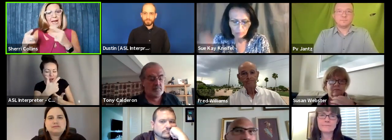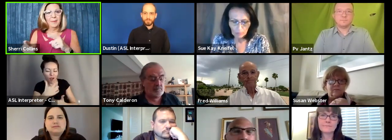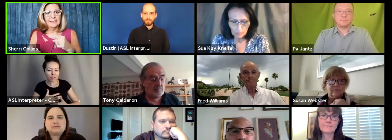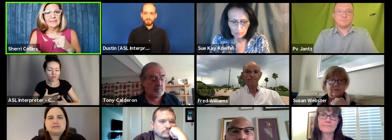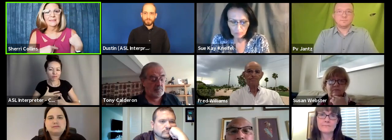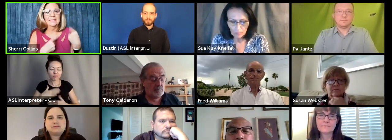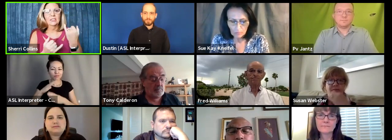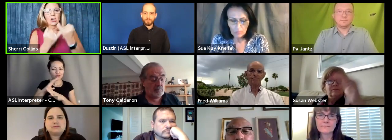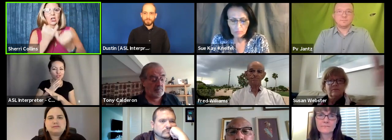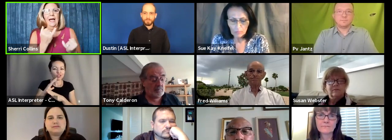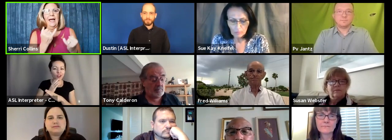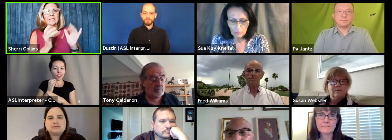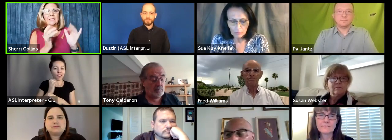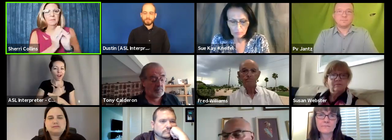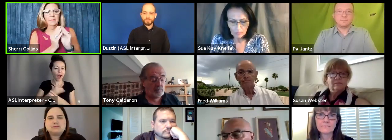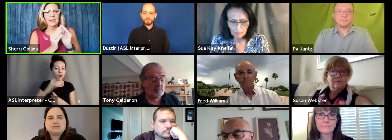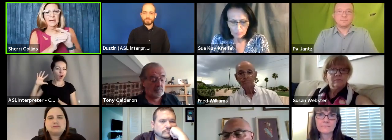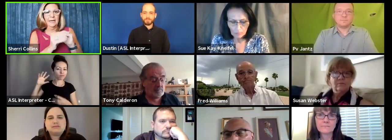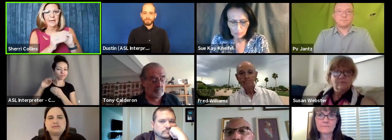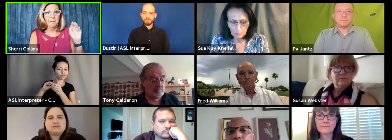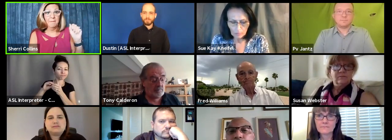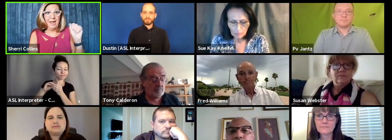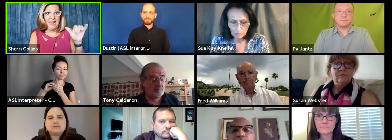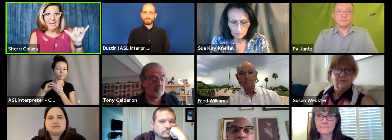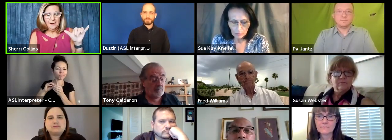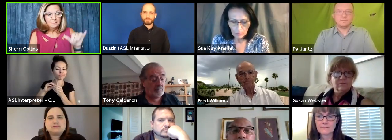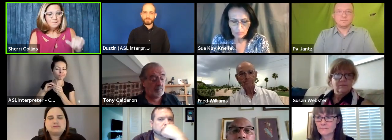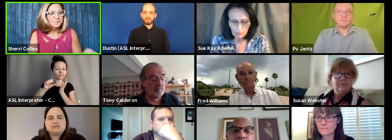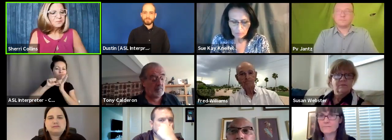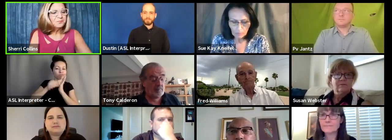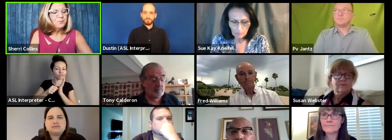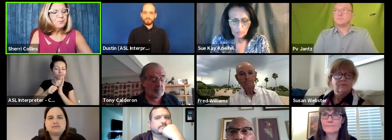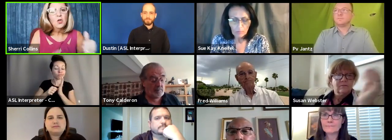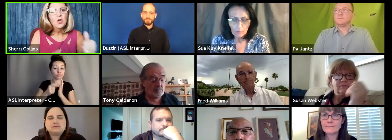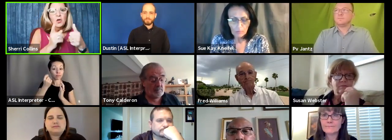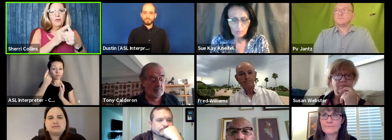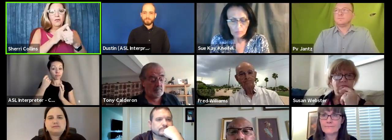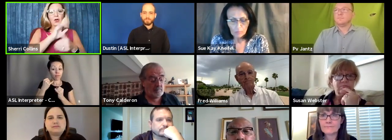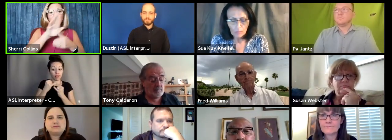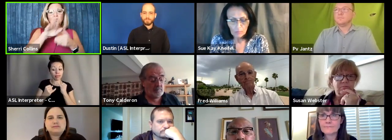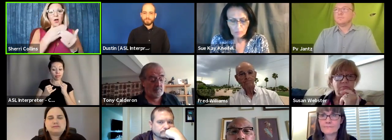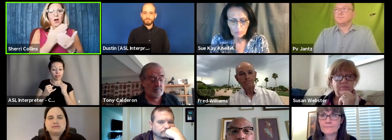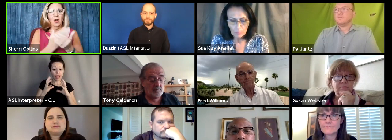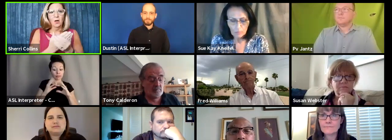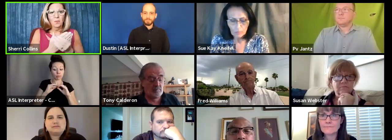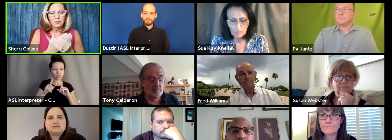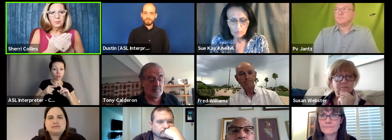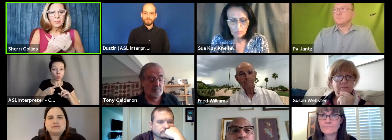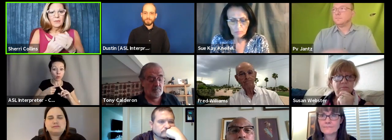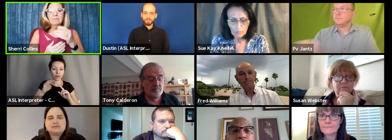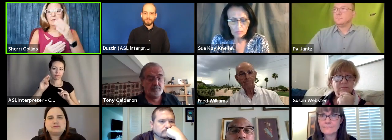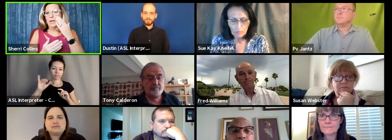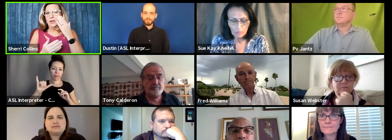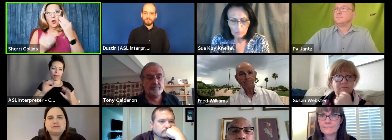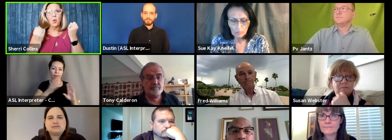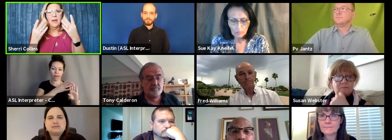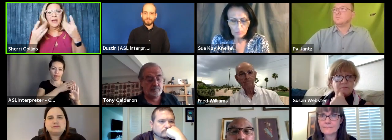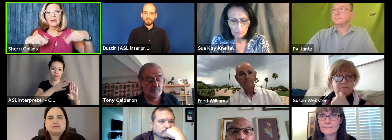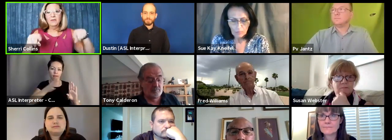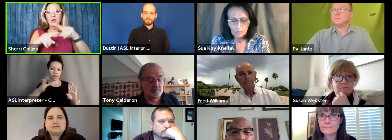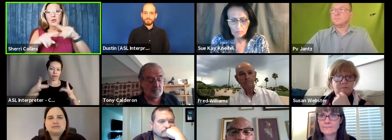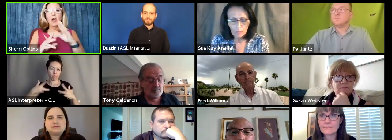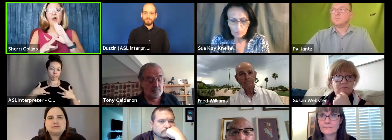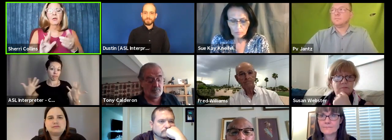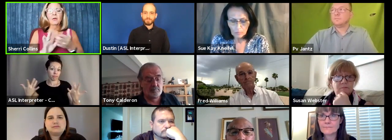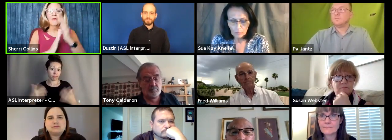been happening since our last meeting in May. First of all, I know